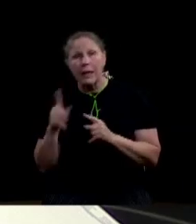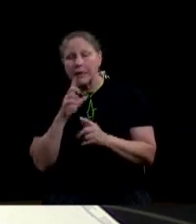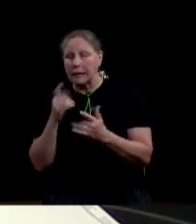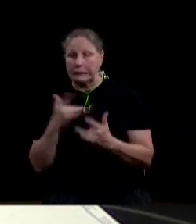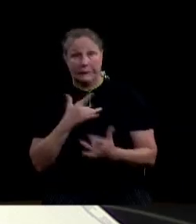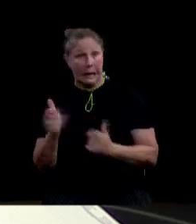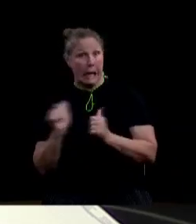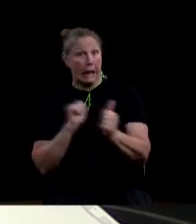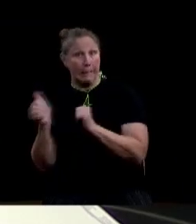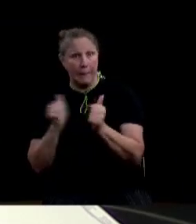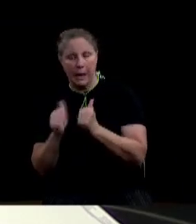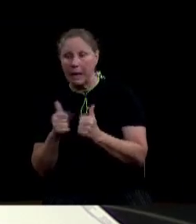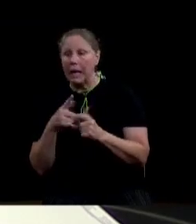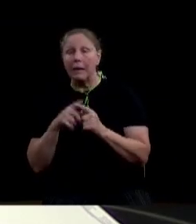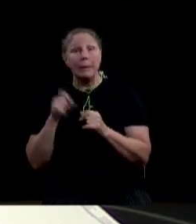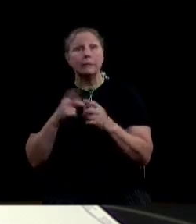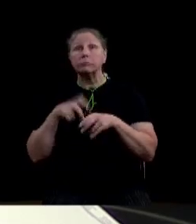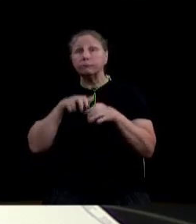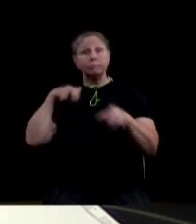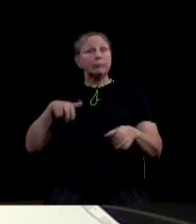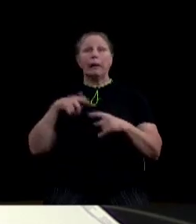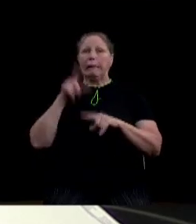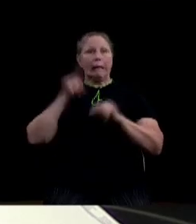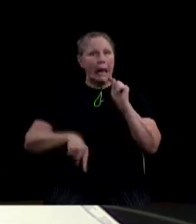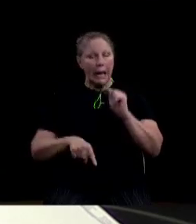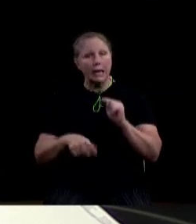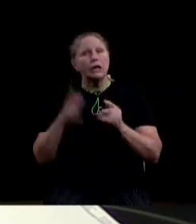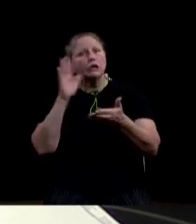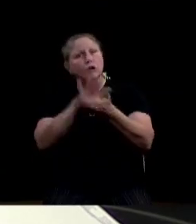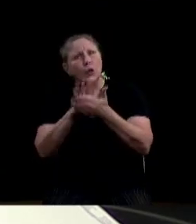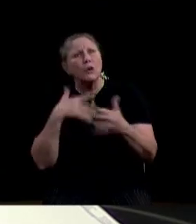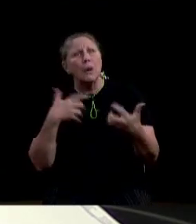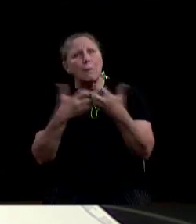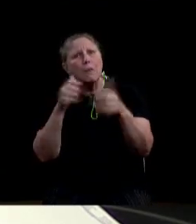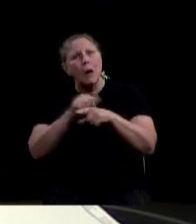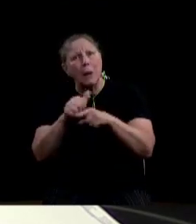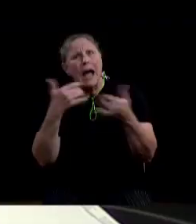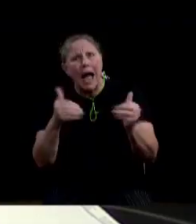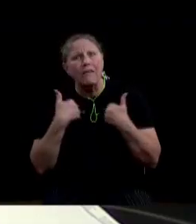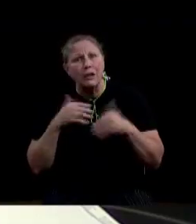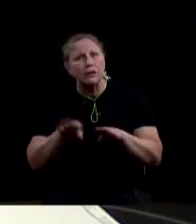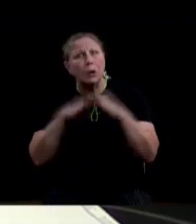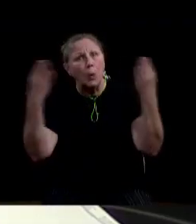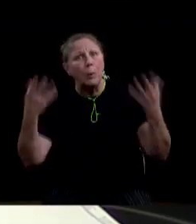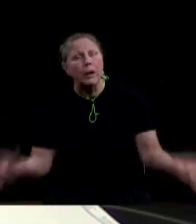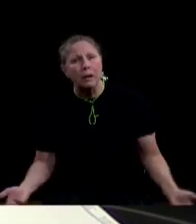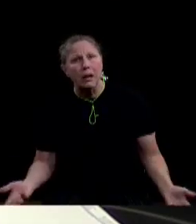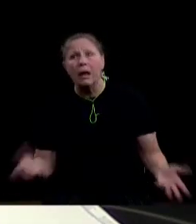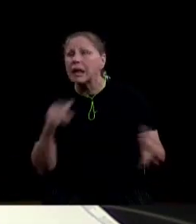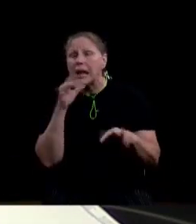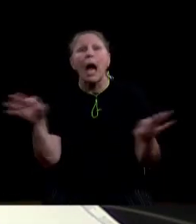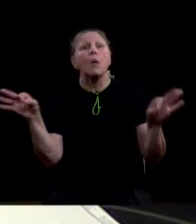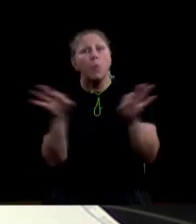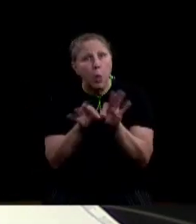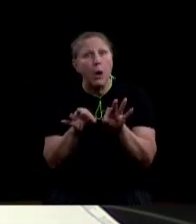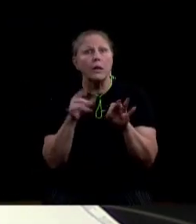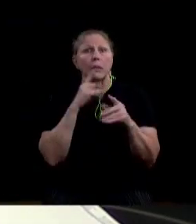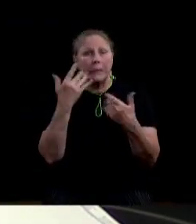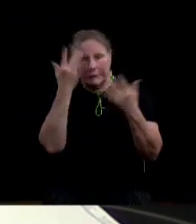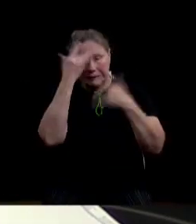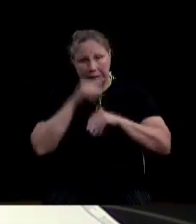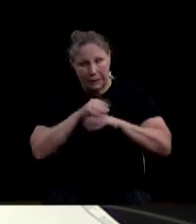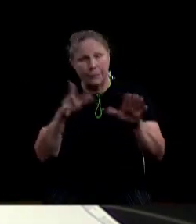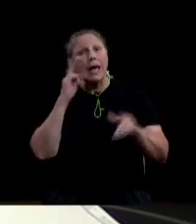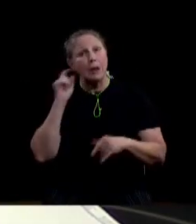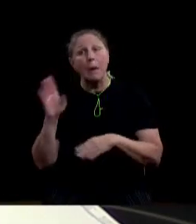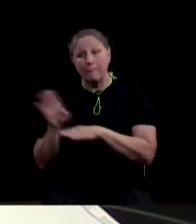are schools having football practice? These types of things are not worth the risk. I understand keeping businesses afloat for the sake of our economy and